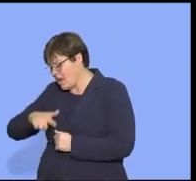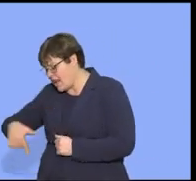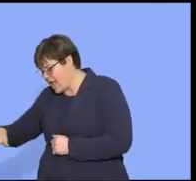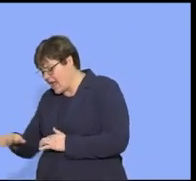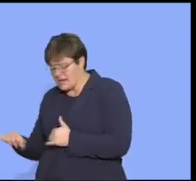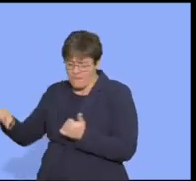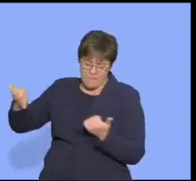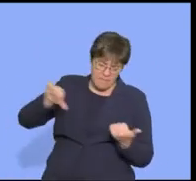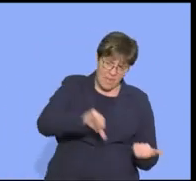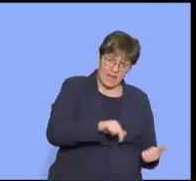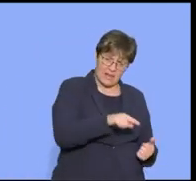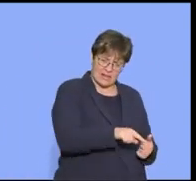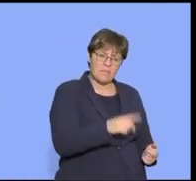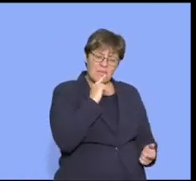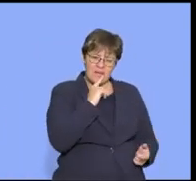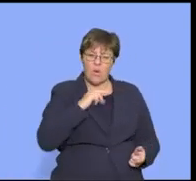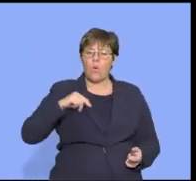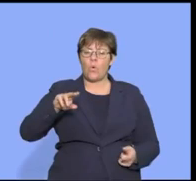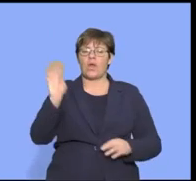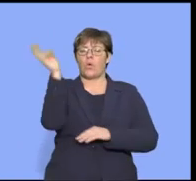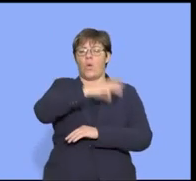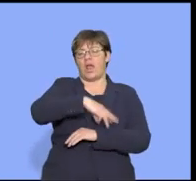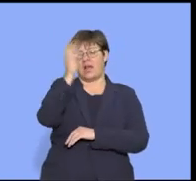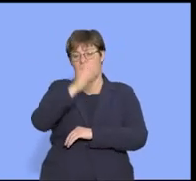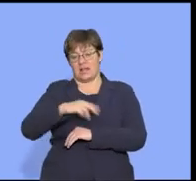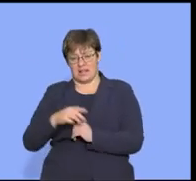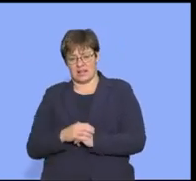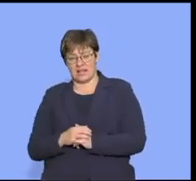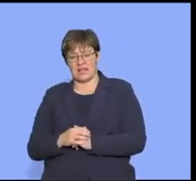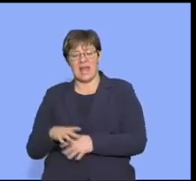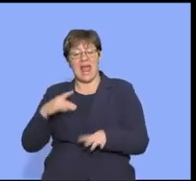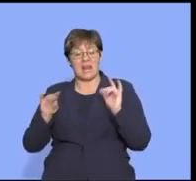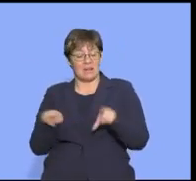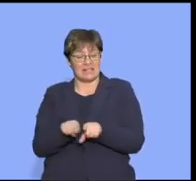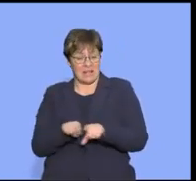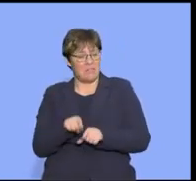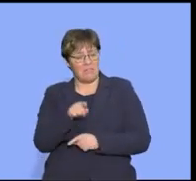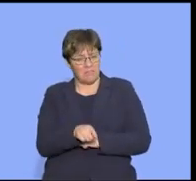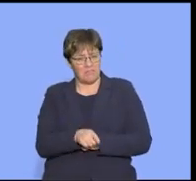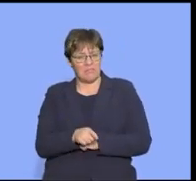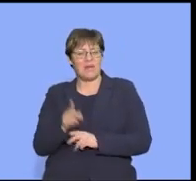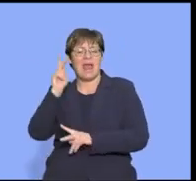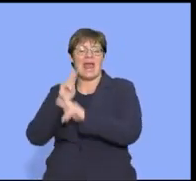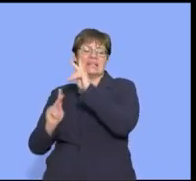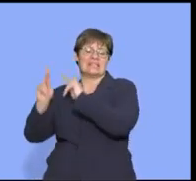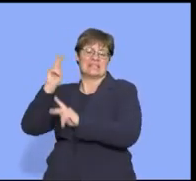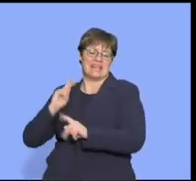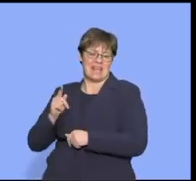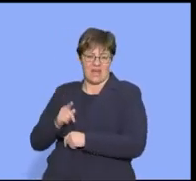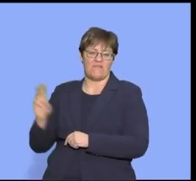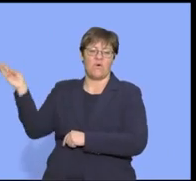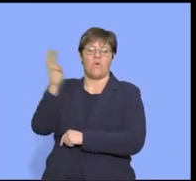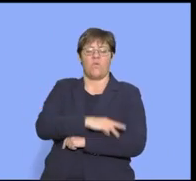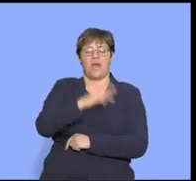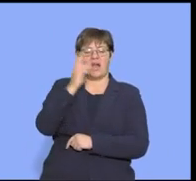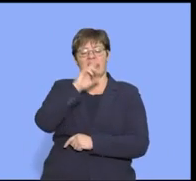it the walking whale. And they reckon that animals like this were the ancestors of the whales